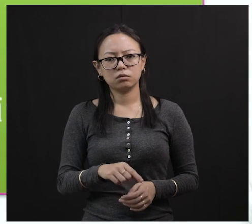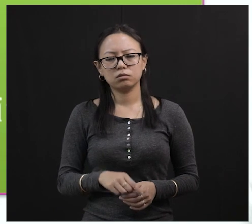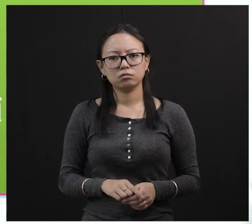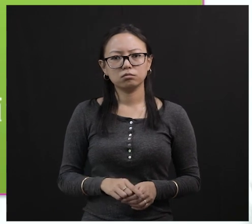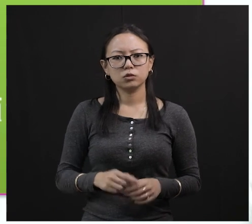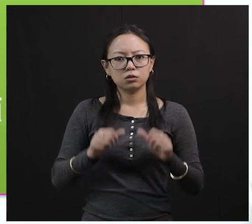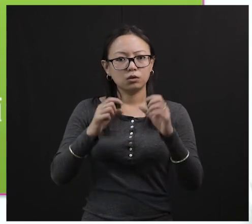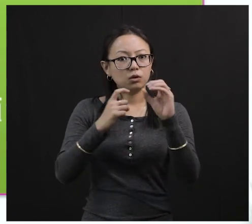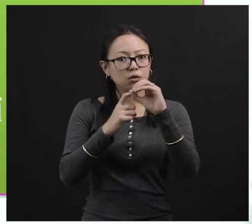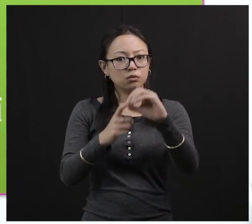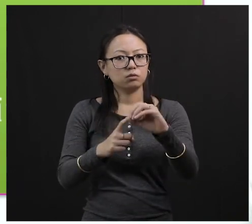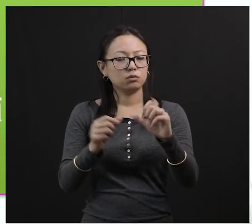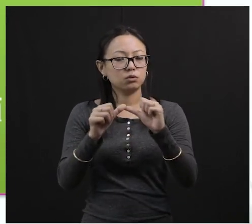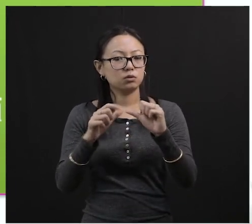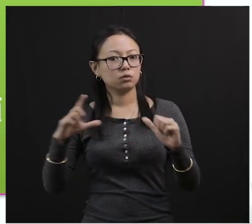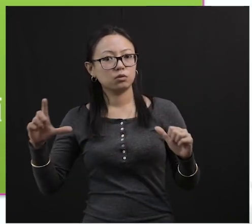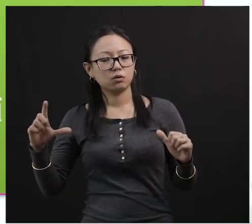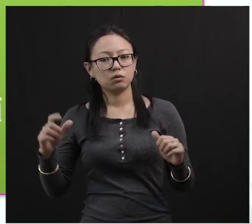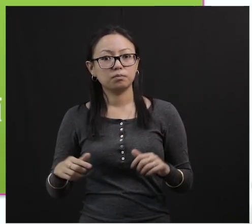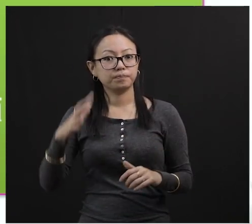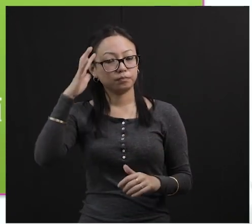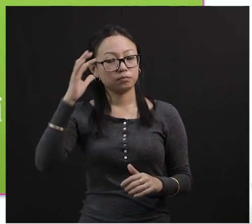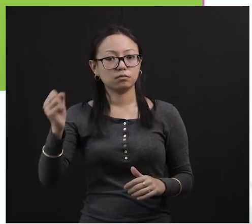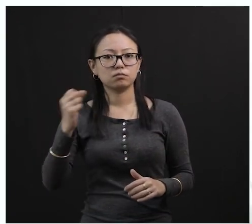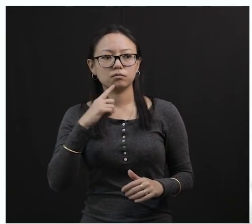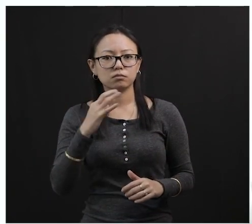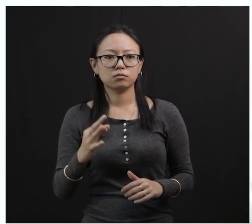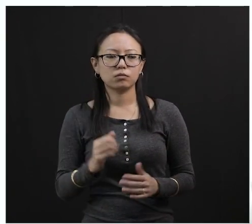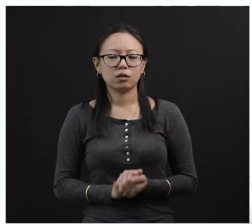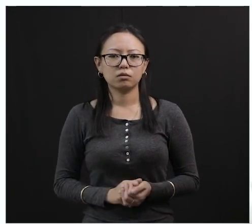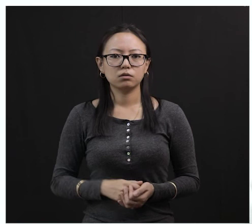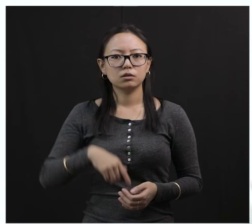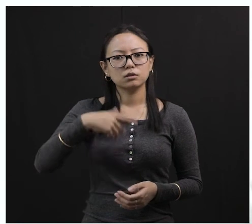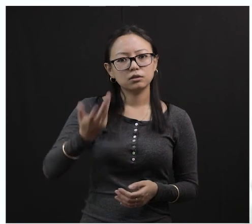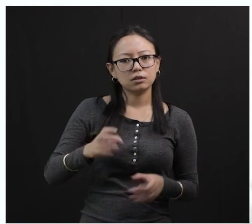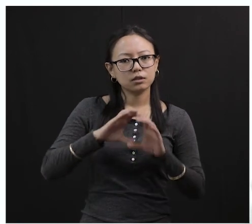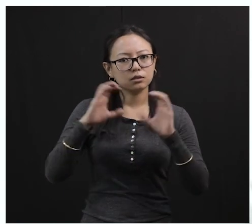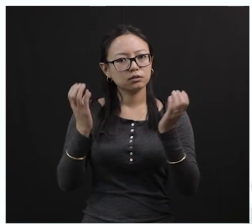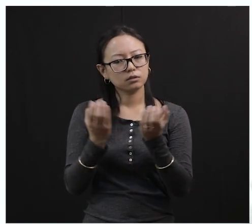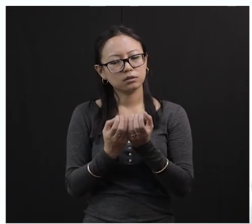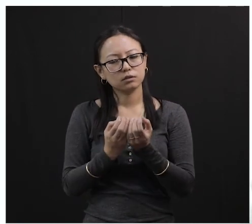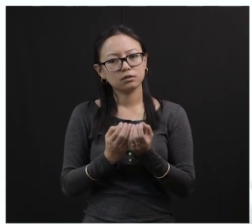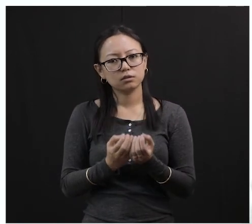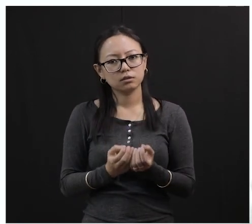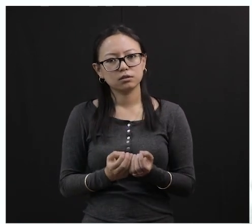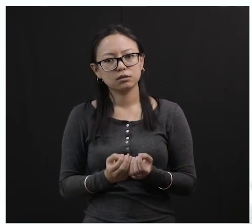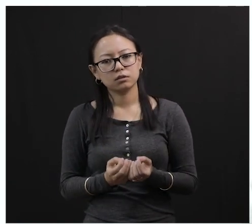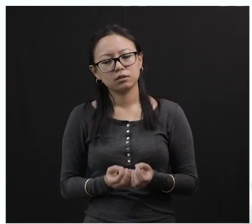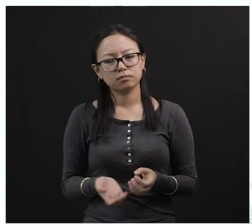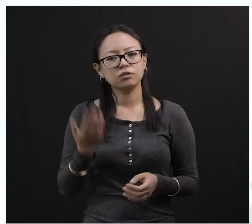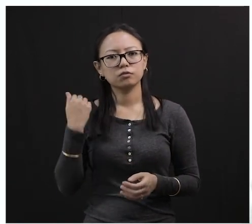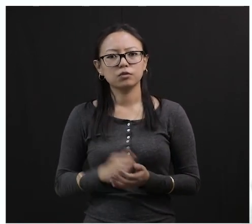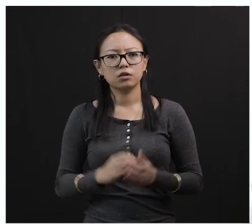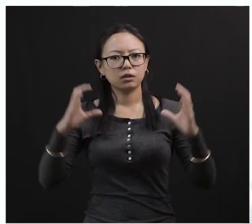this. Very exciting, isn't it? So children, until the next class, you take care, keep washing your